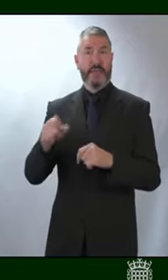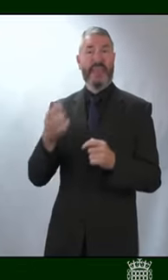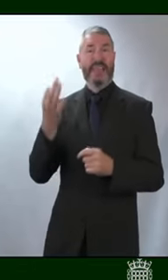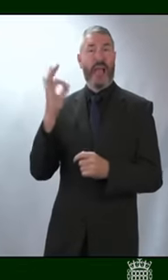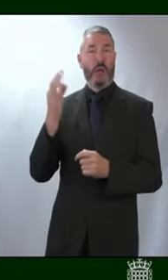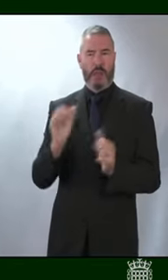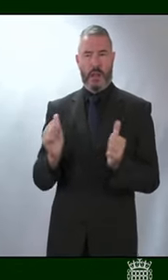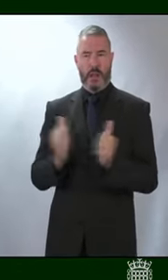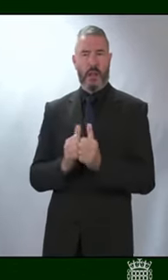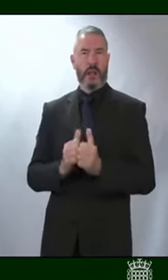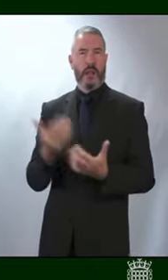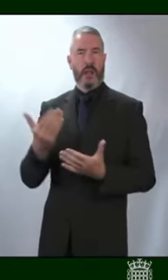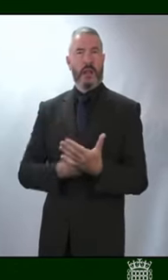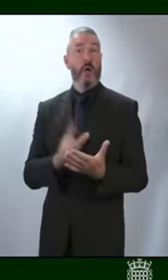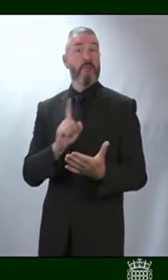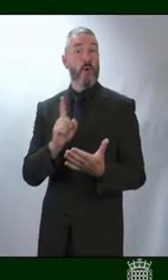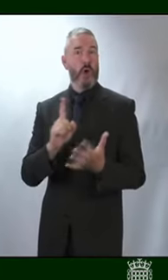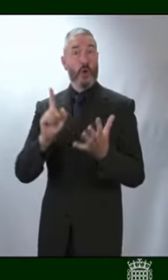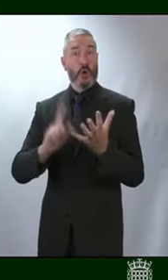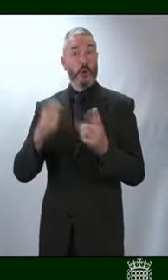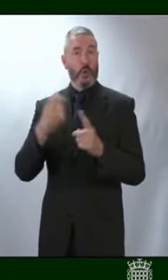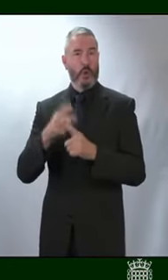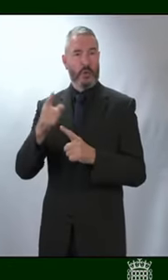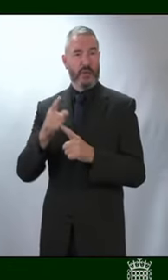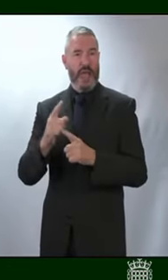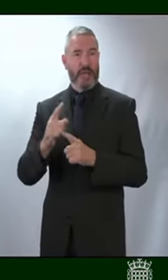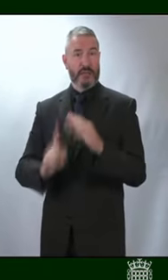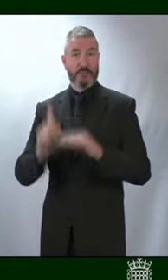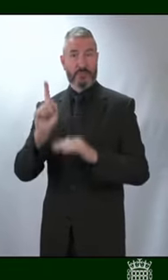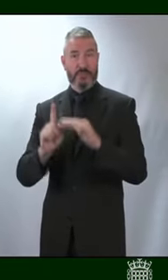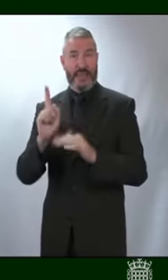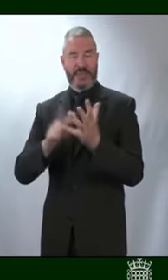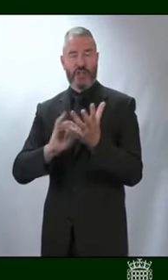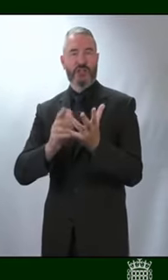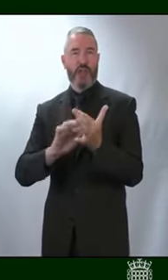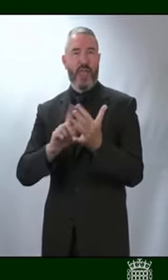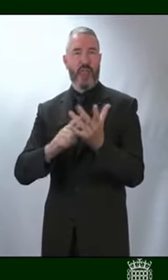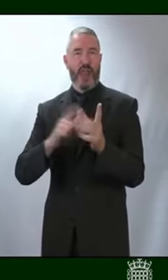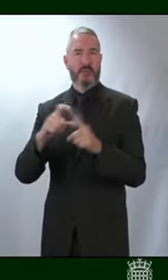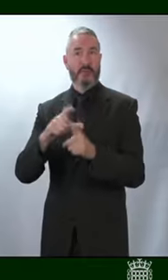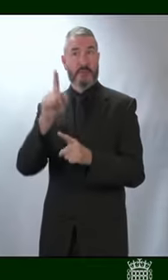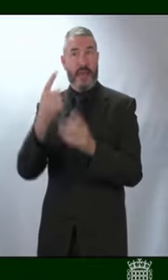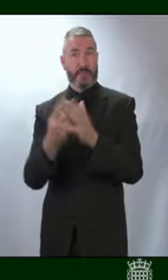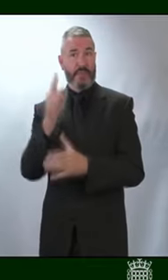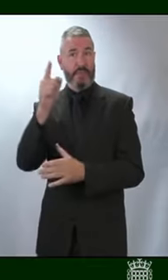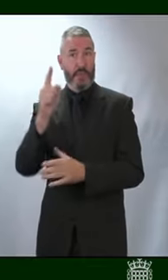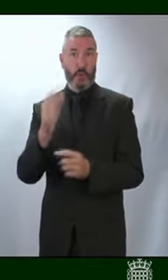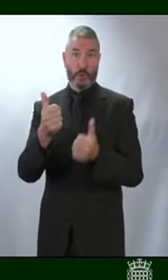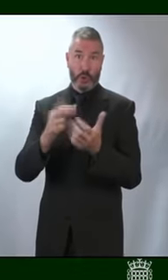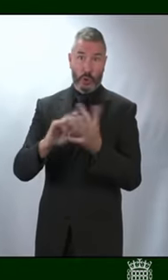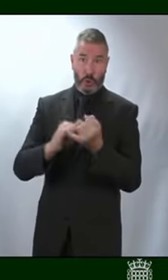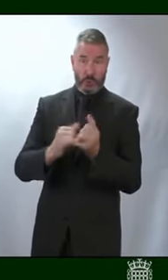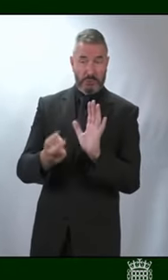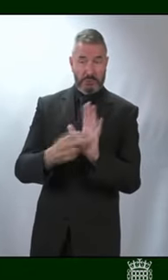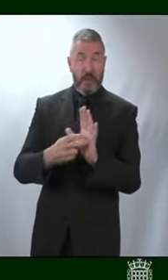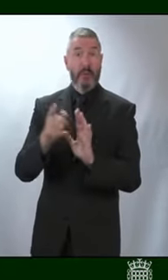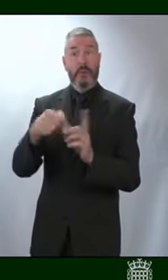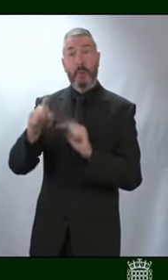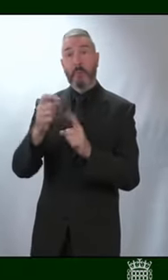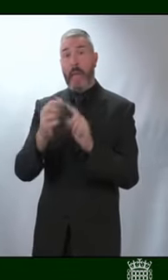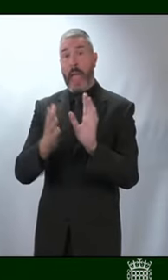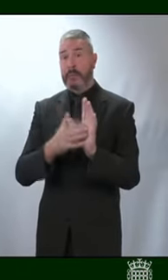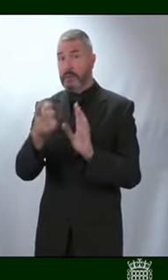grant consent for the UK's vertical space takeoff in Sutherland is extremely good news. I hope that the Prime Minister agrees with me that